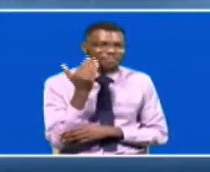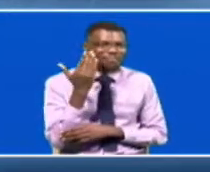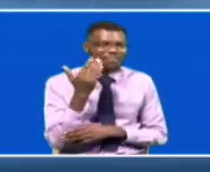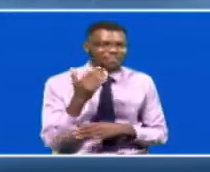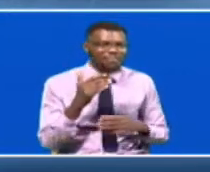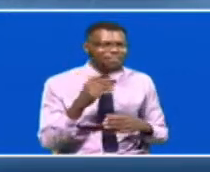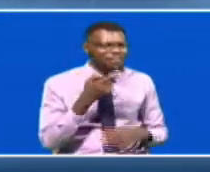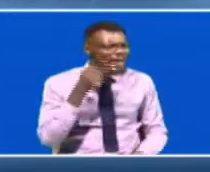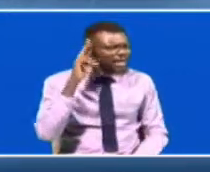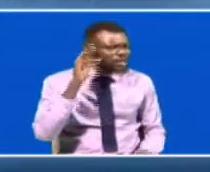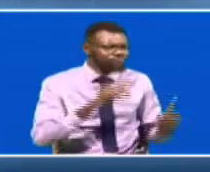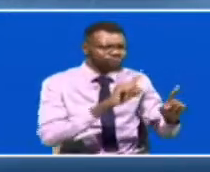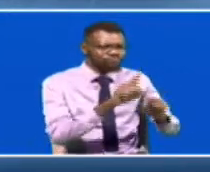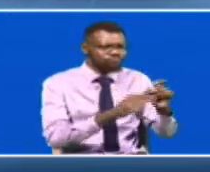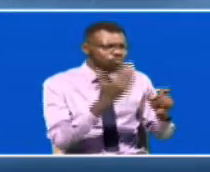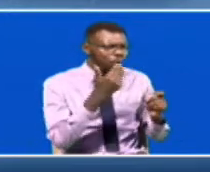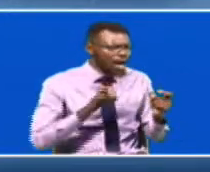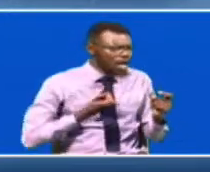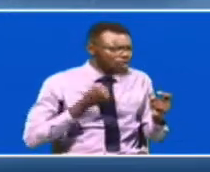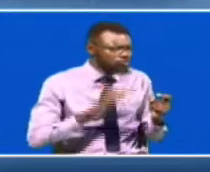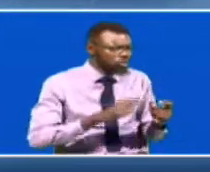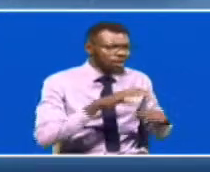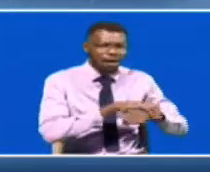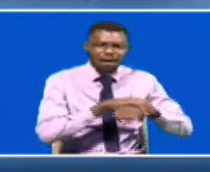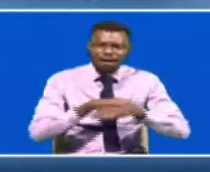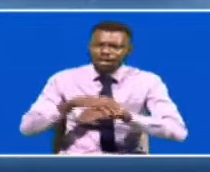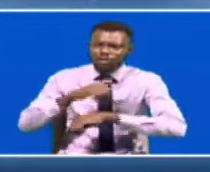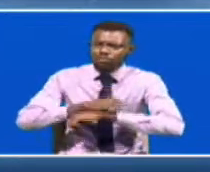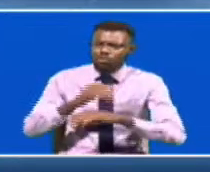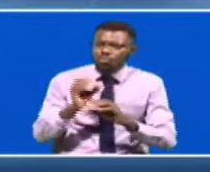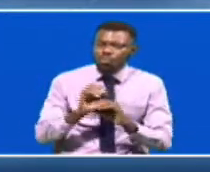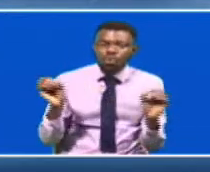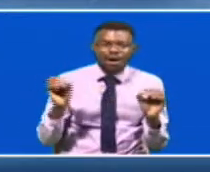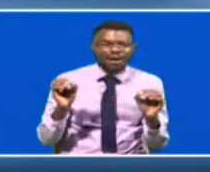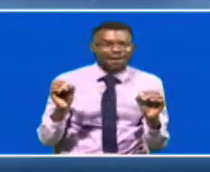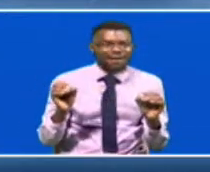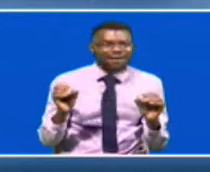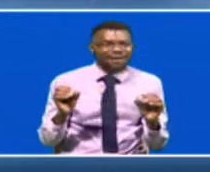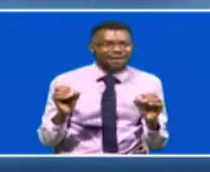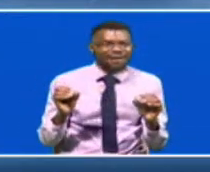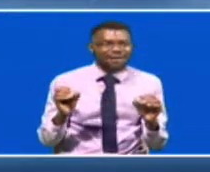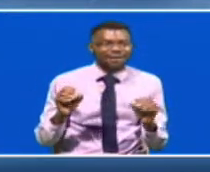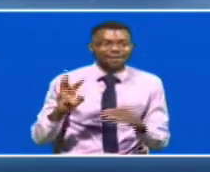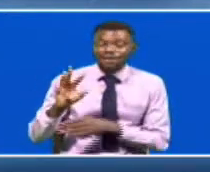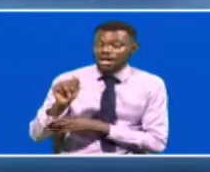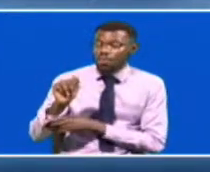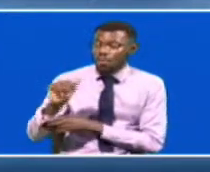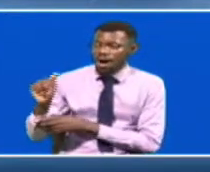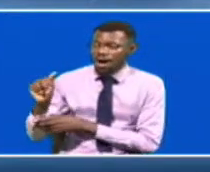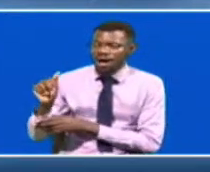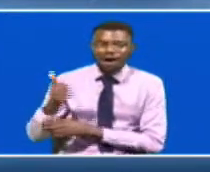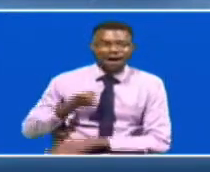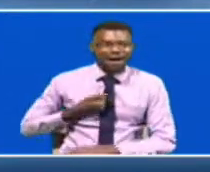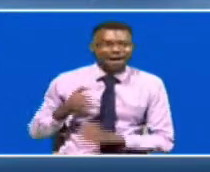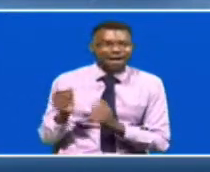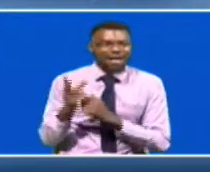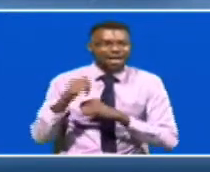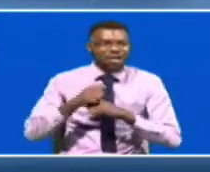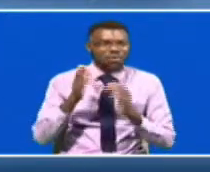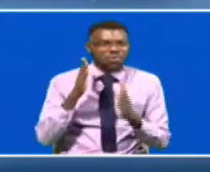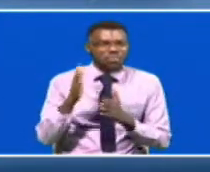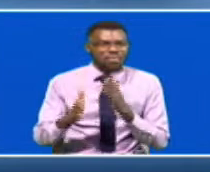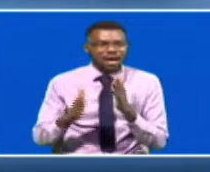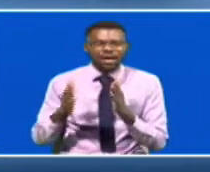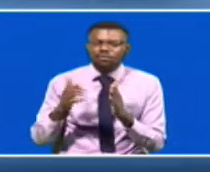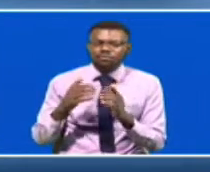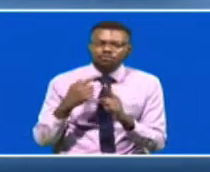questioning, even as her daughter, Josephine Faida, was taken to Wa Girls High School in Kwale County to join Form 1